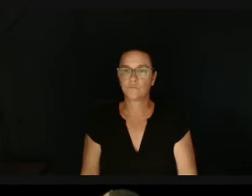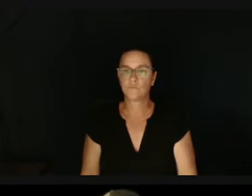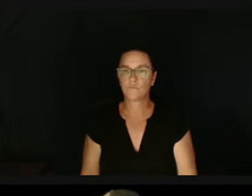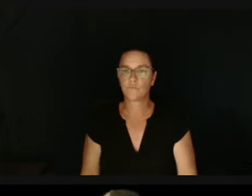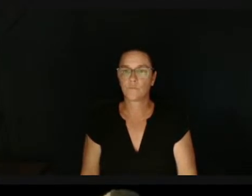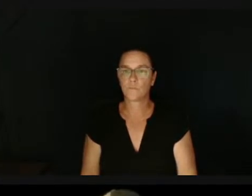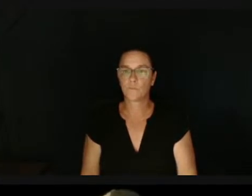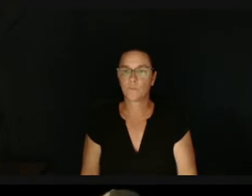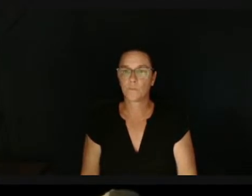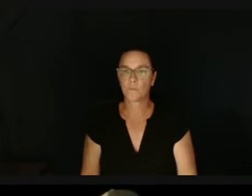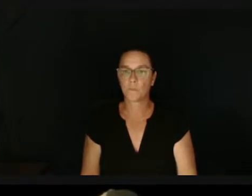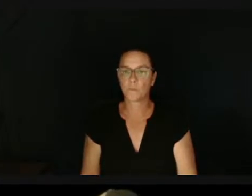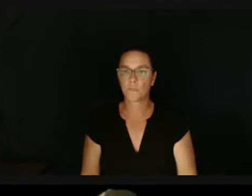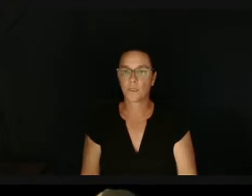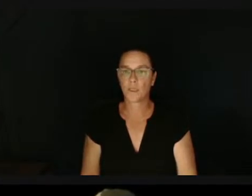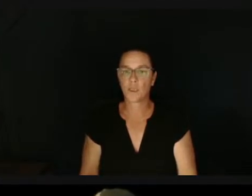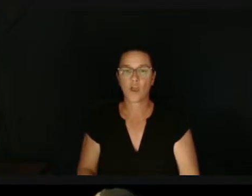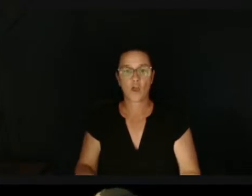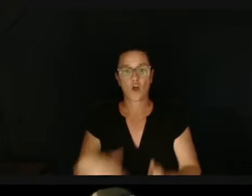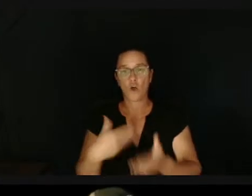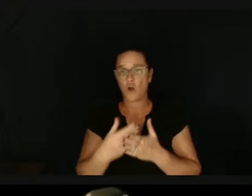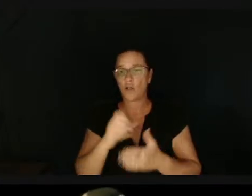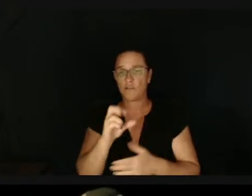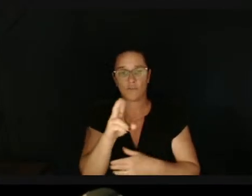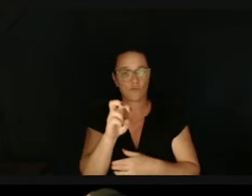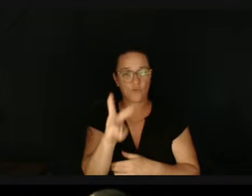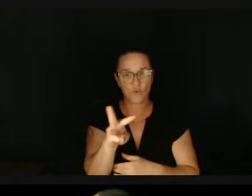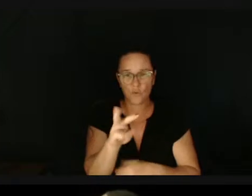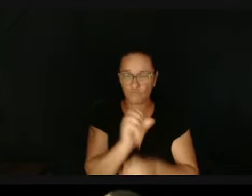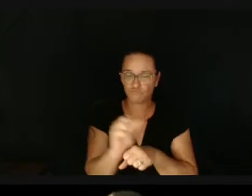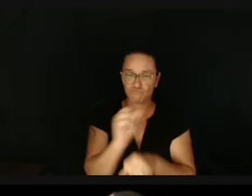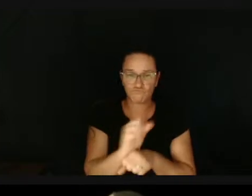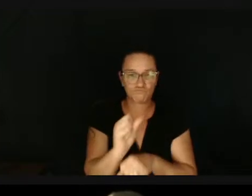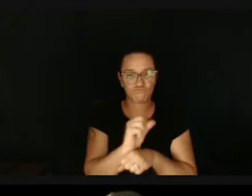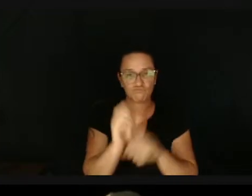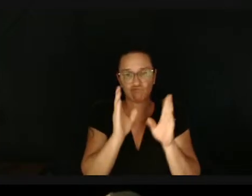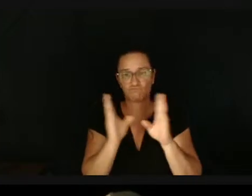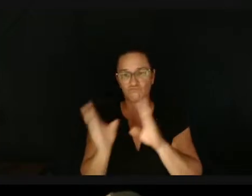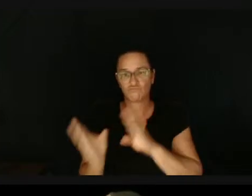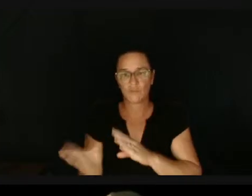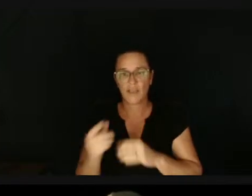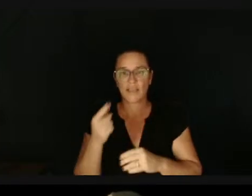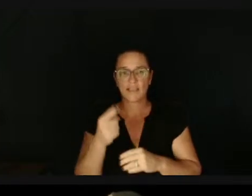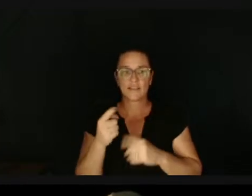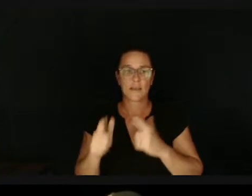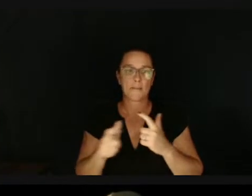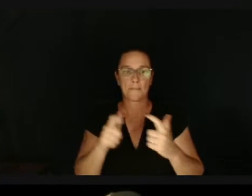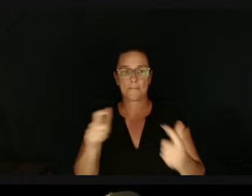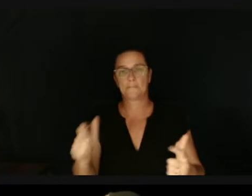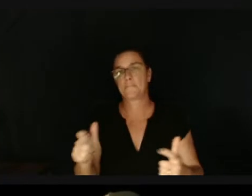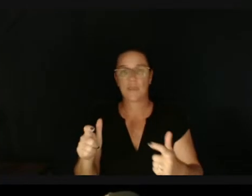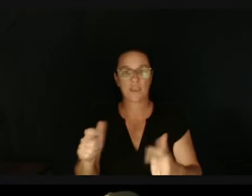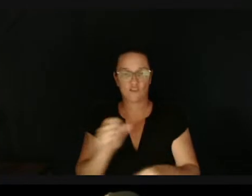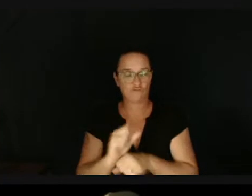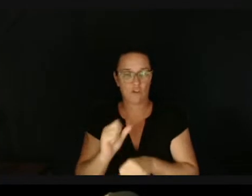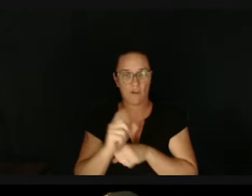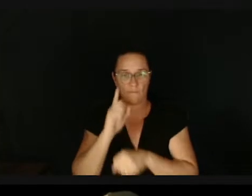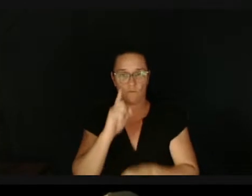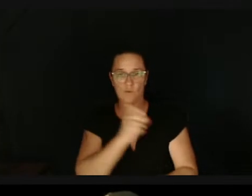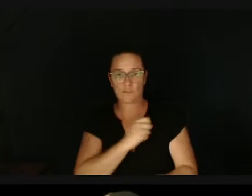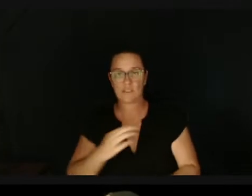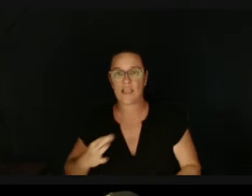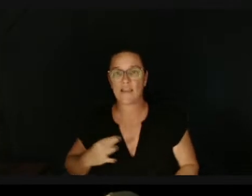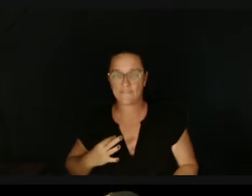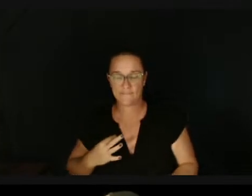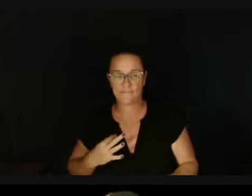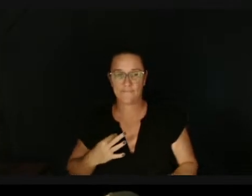The whole crew doing shifts all through there, right? This is a really massive era for the USGS staff to